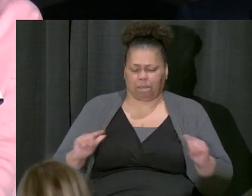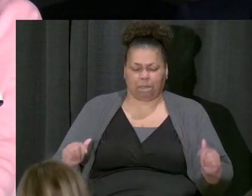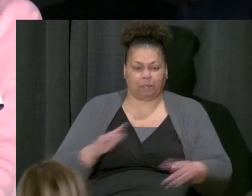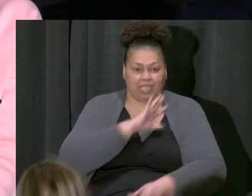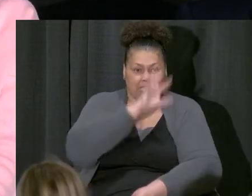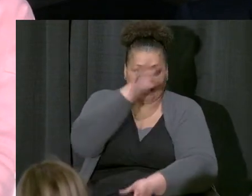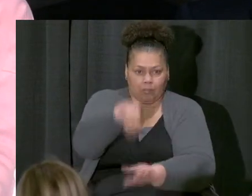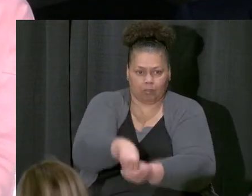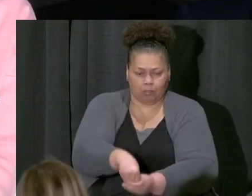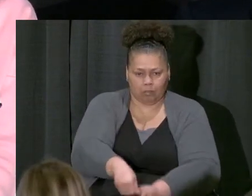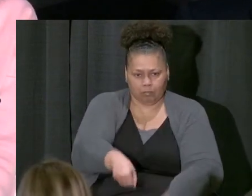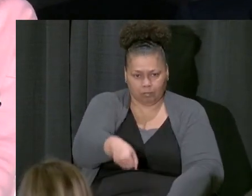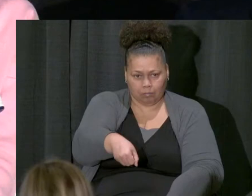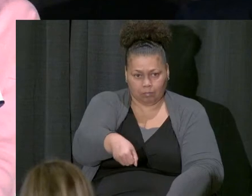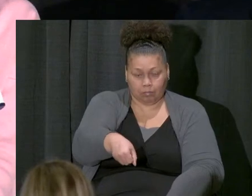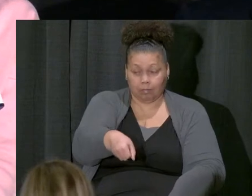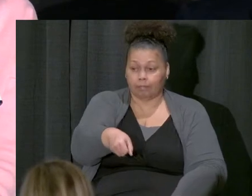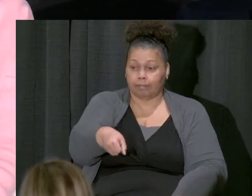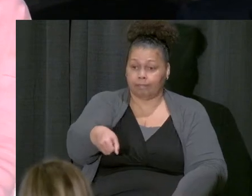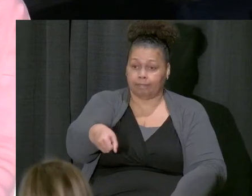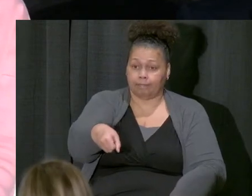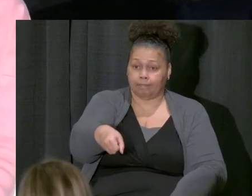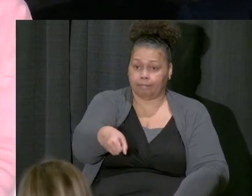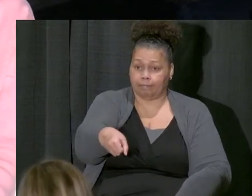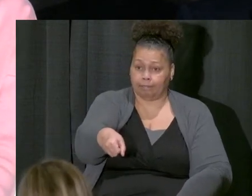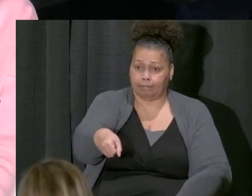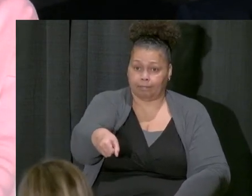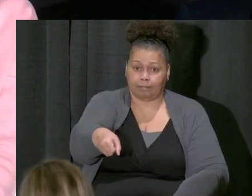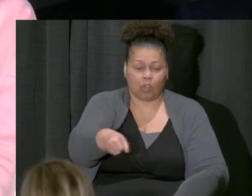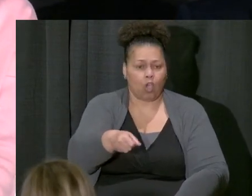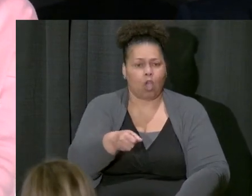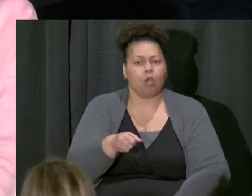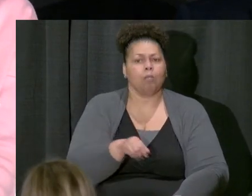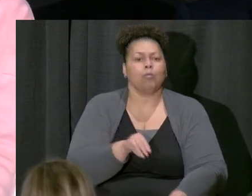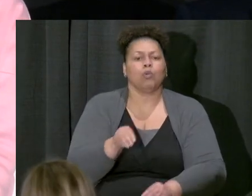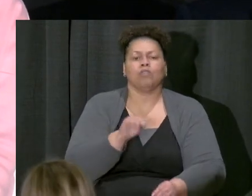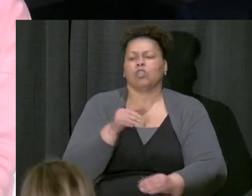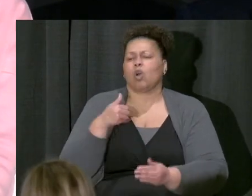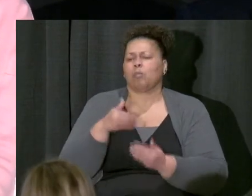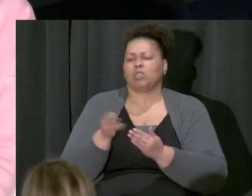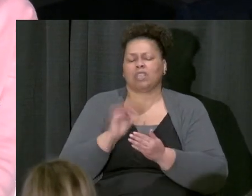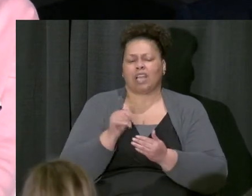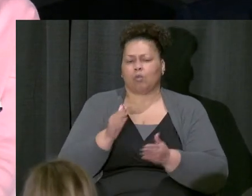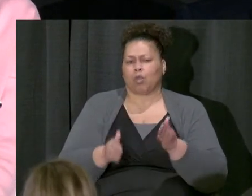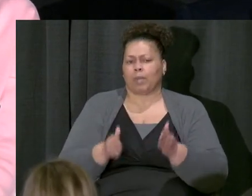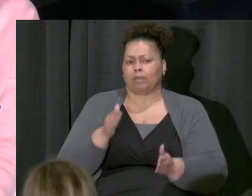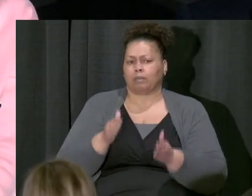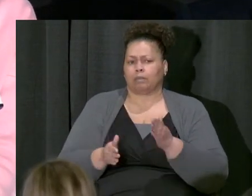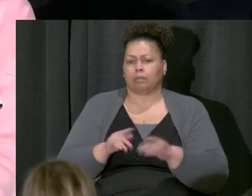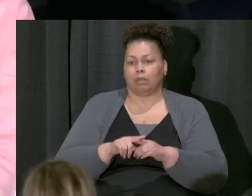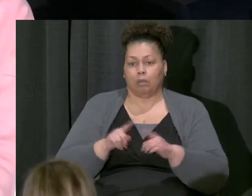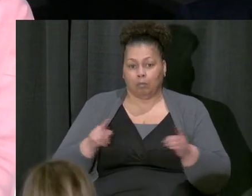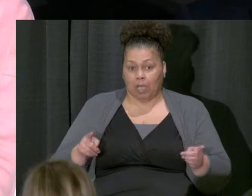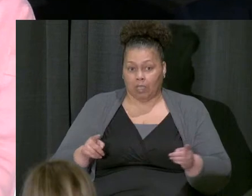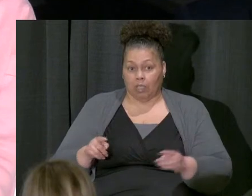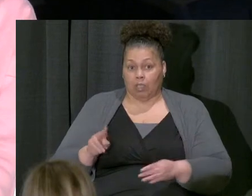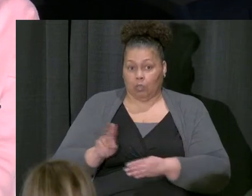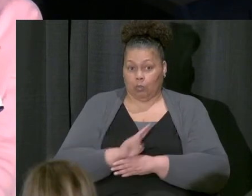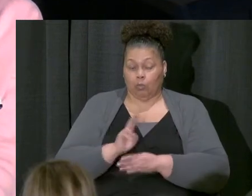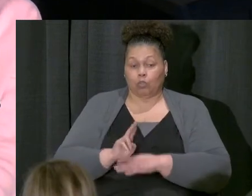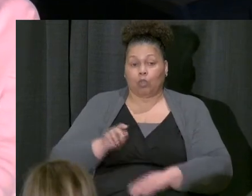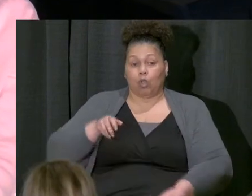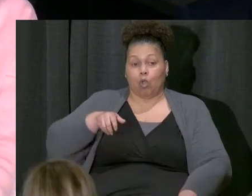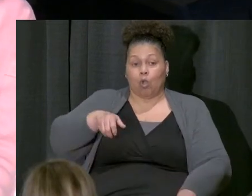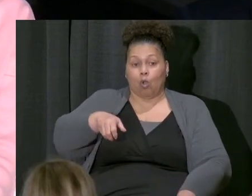So suitcase moves like an autonomous robot. But the difference is user holds the handle,